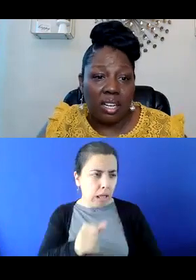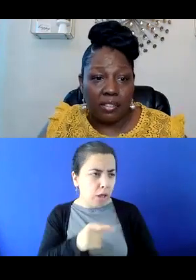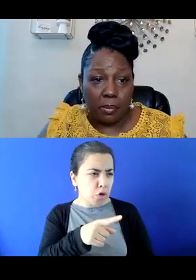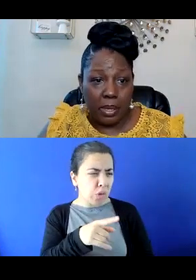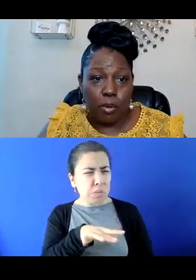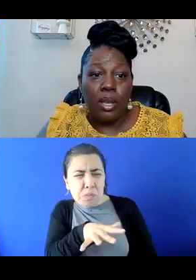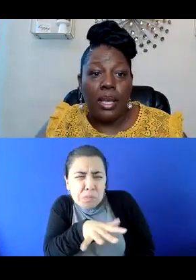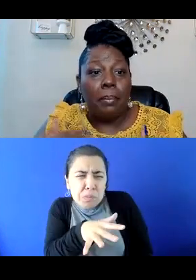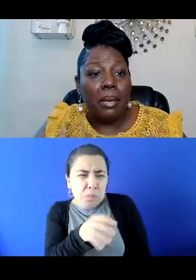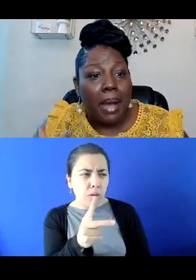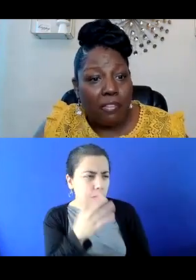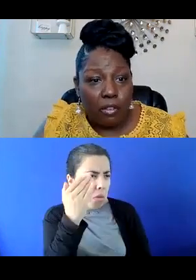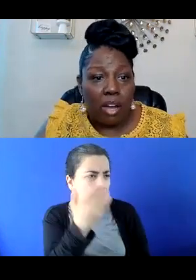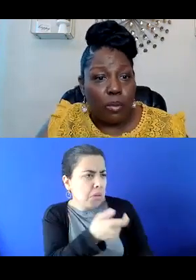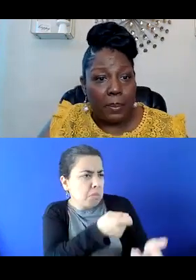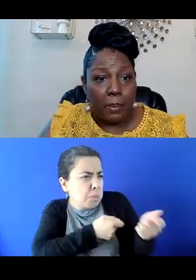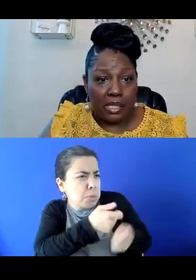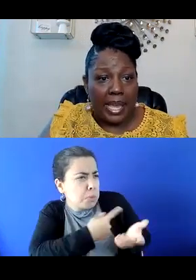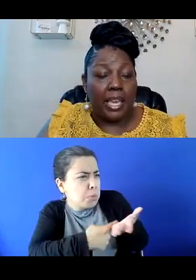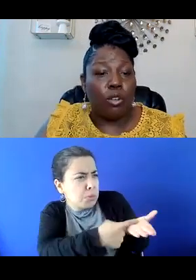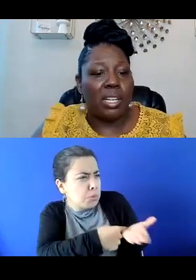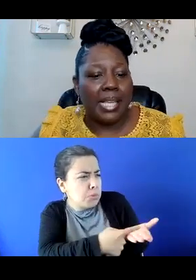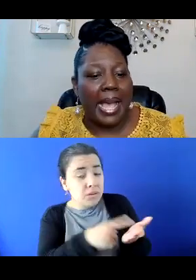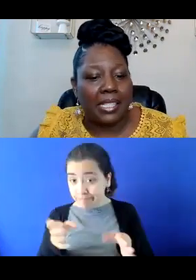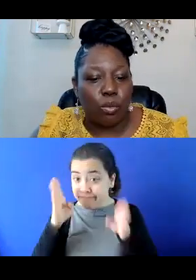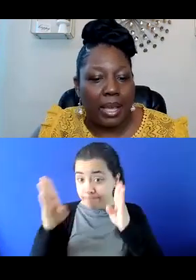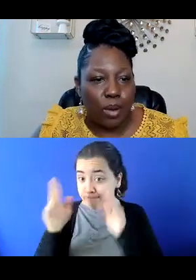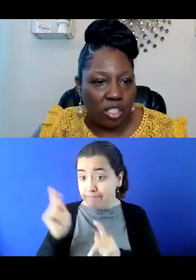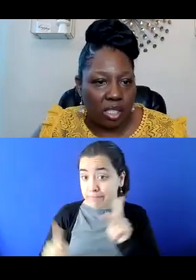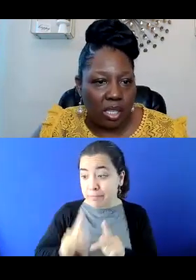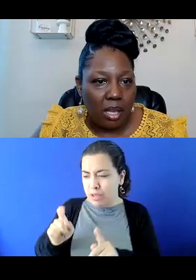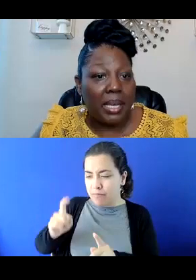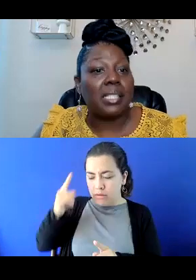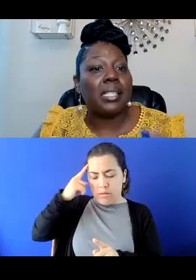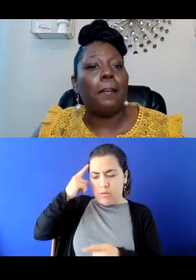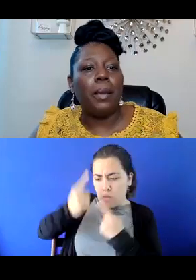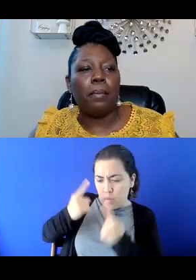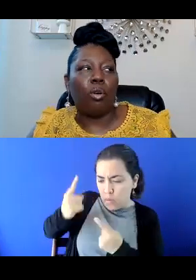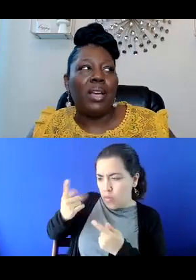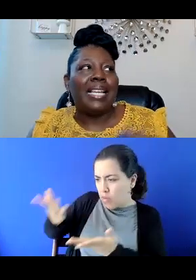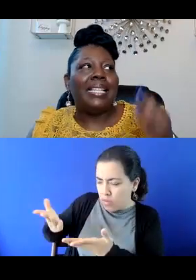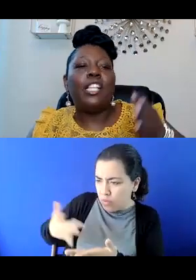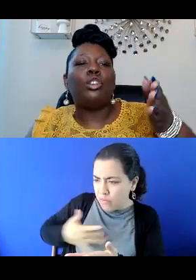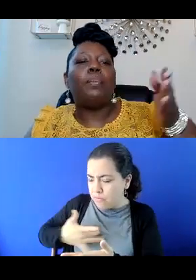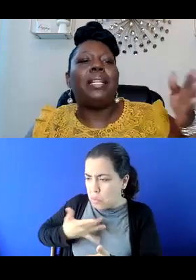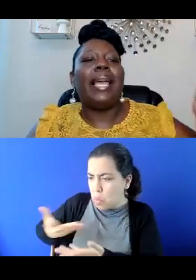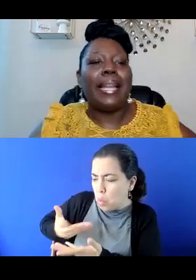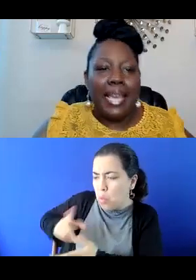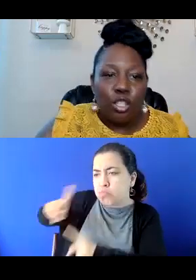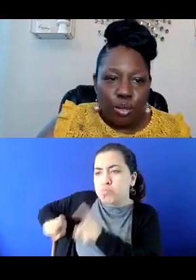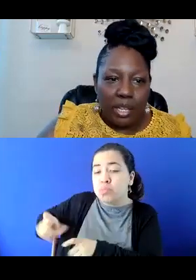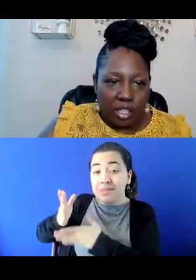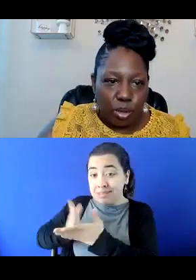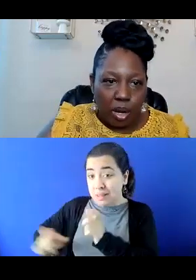attention enough to people, be mindful of what people say in order to ask the right questions. because some people need to be